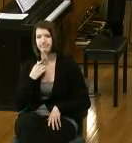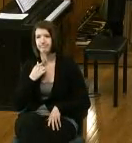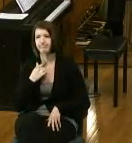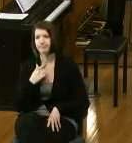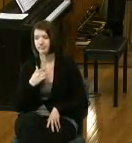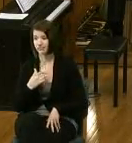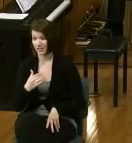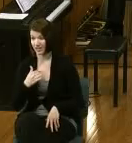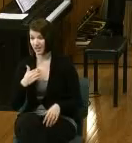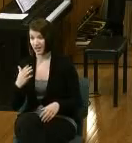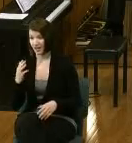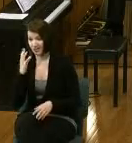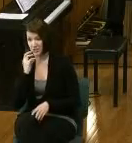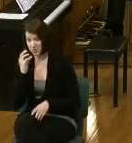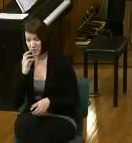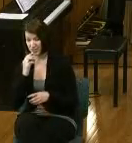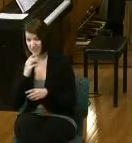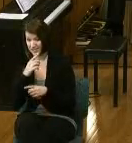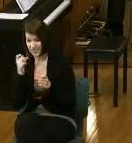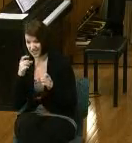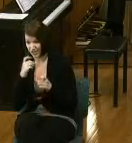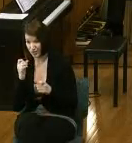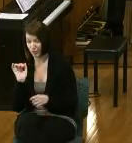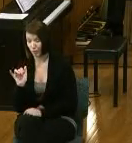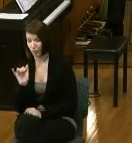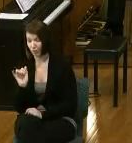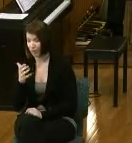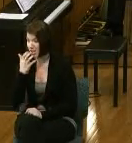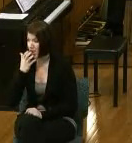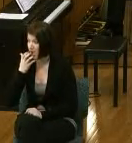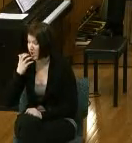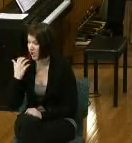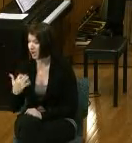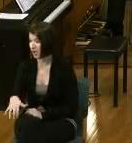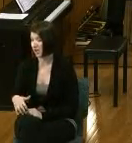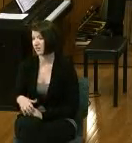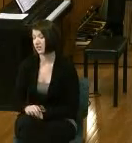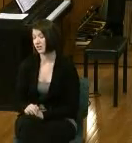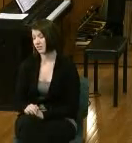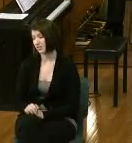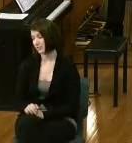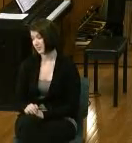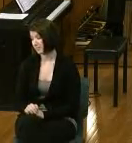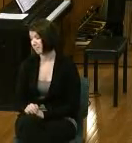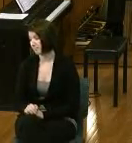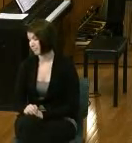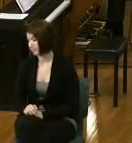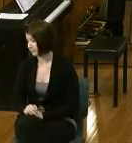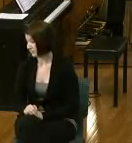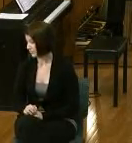desert because my daughter used to live down there, and it is extremely hot and dry.